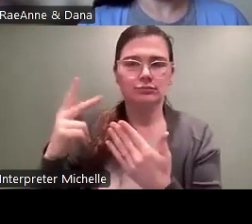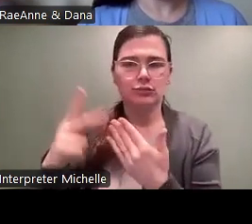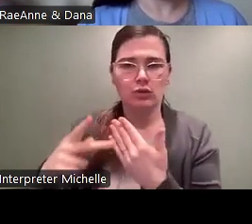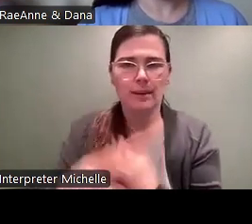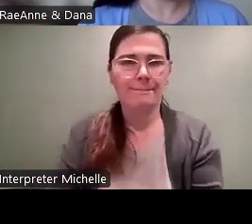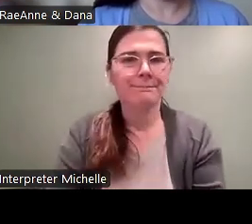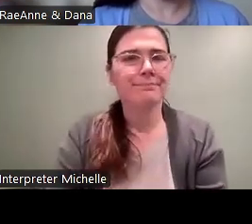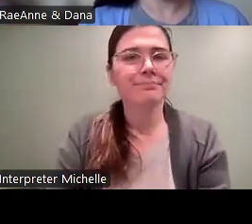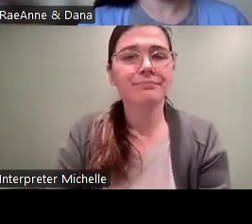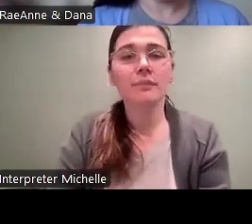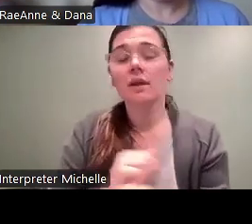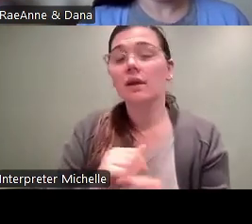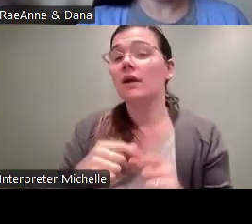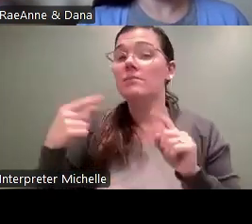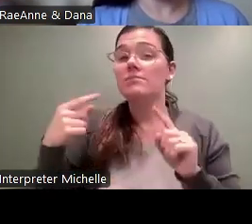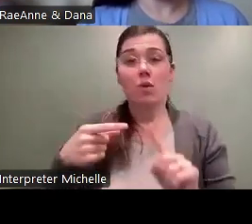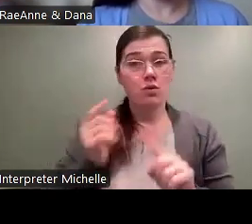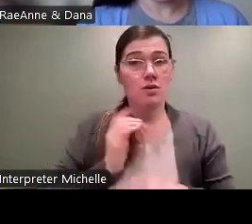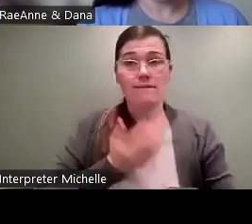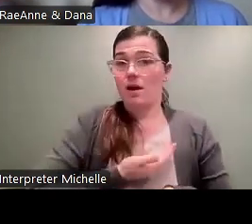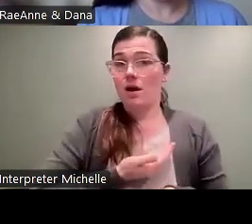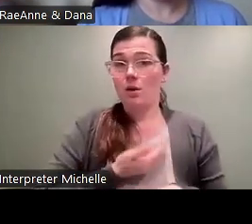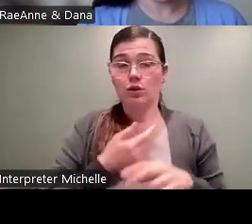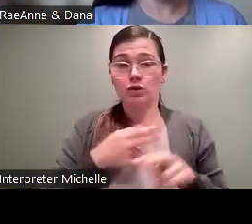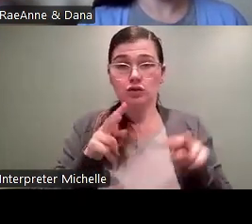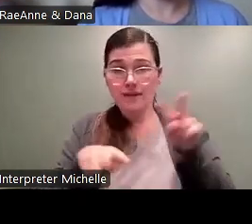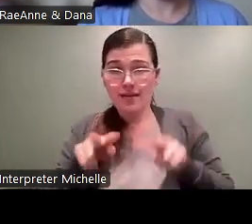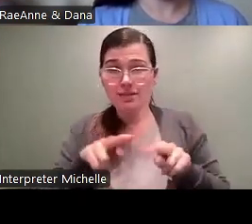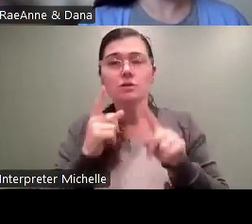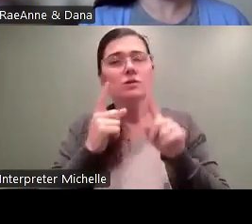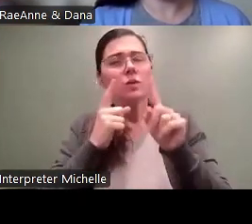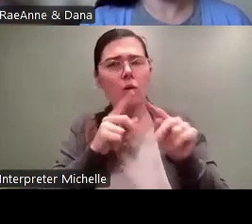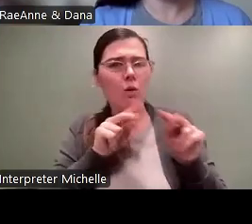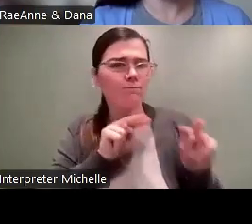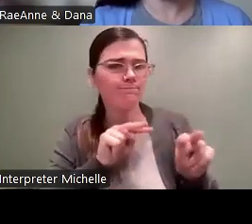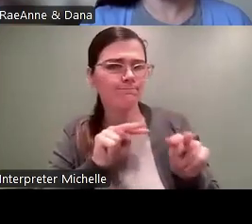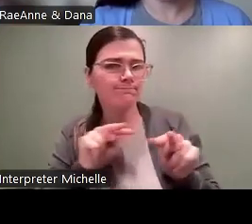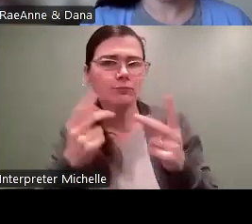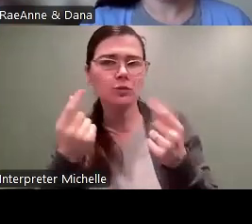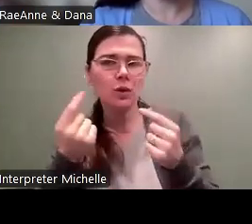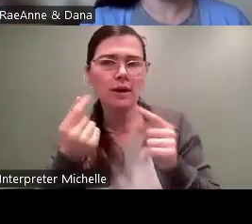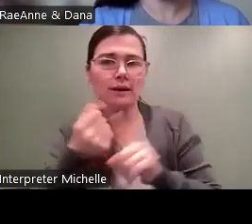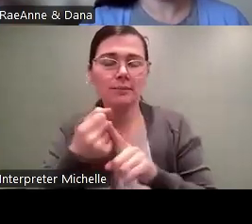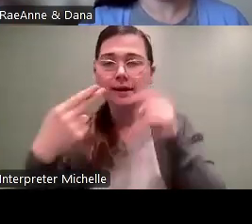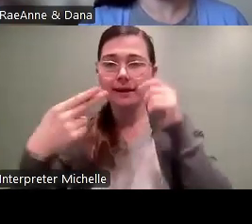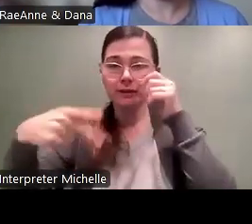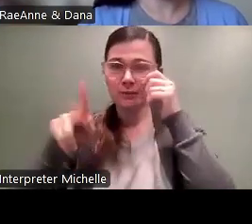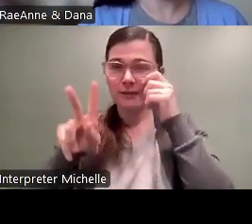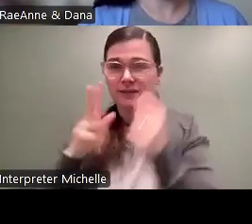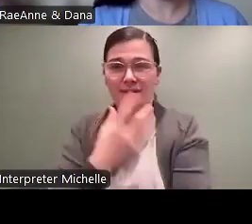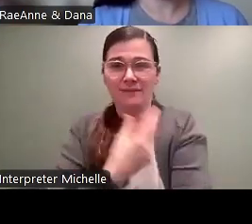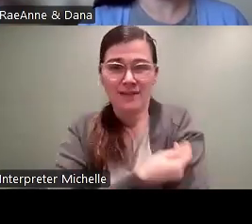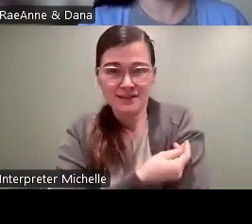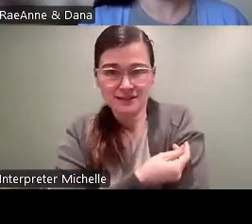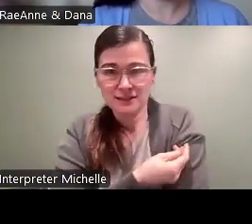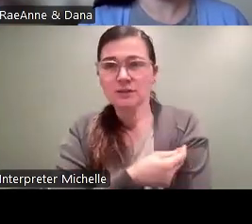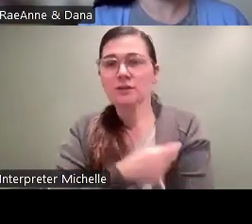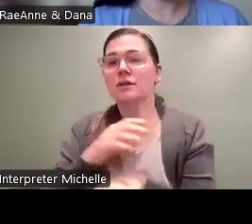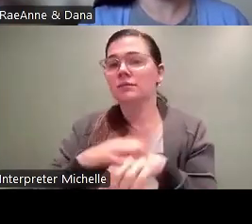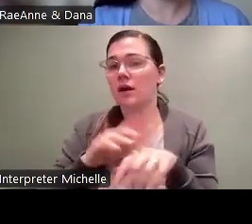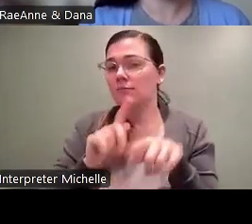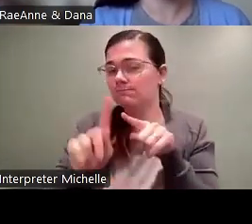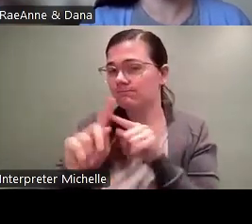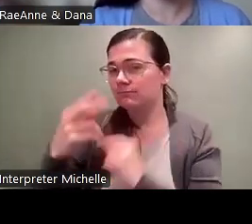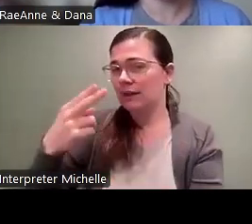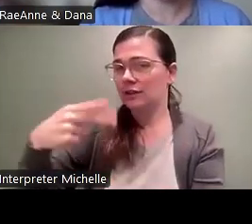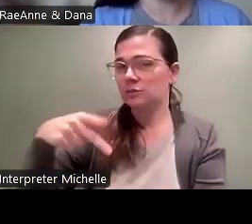main purpose of our surveillance is to monitor the impact of the HPV vaccine on HPV types associated with cervical